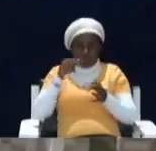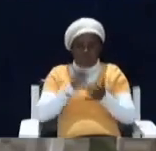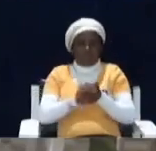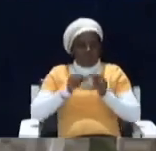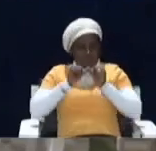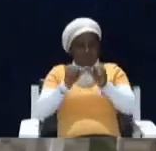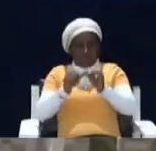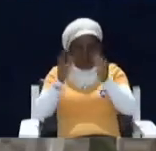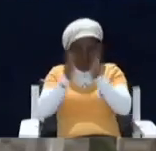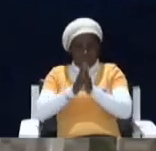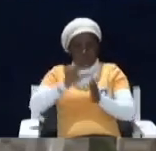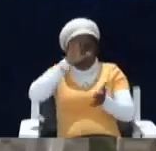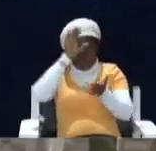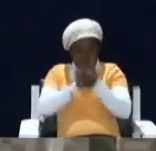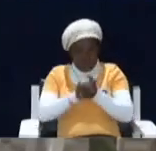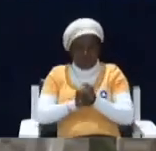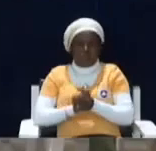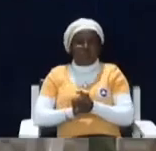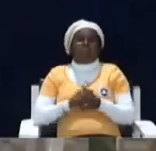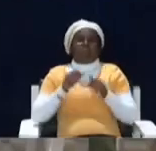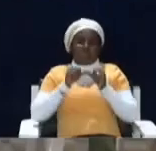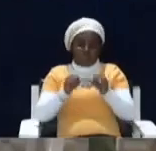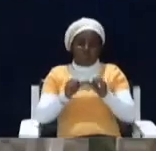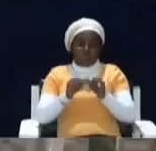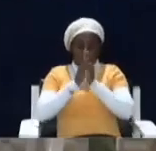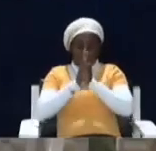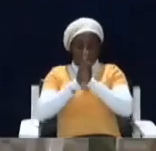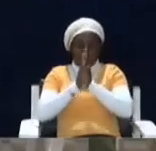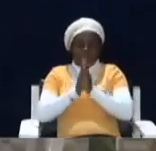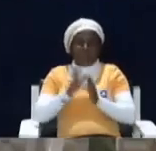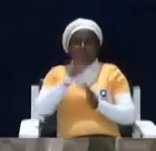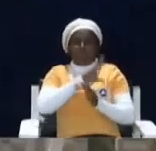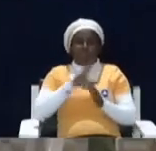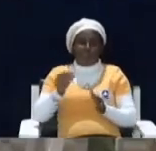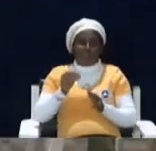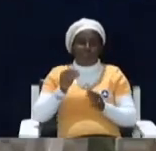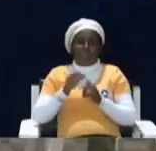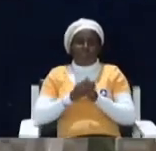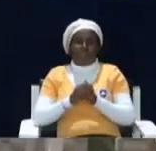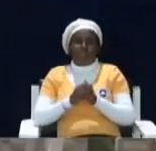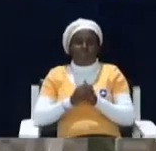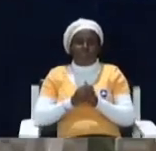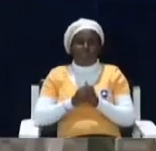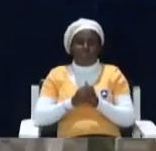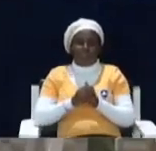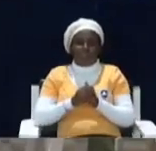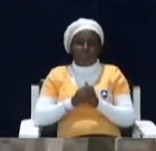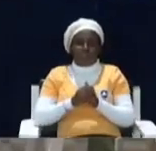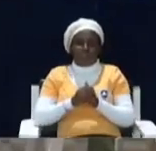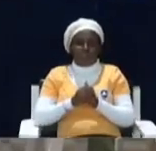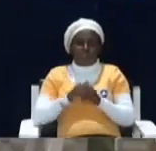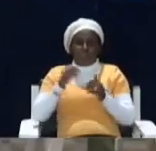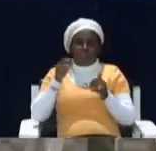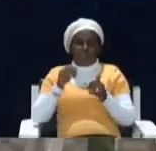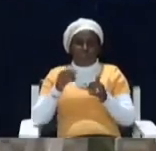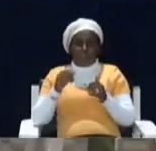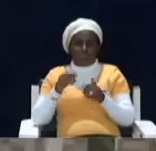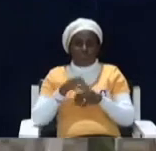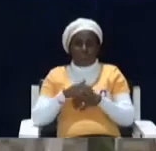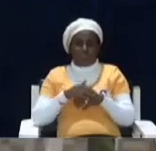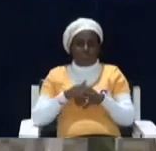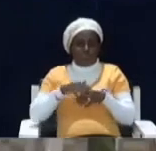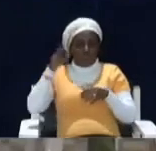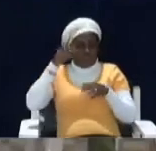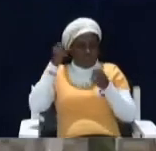should pray for my husband. I started praying. Lo and behold, that rig, many of you saw it on